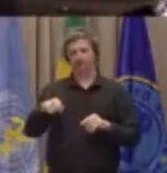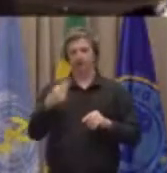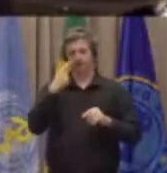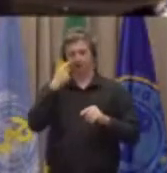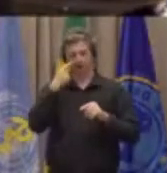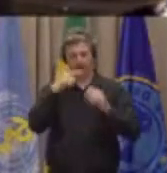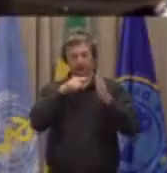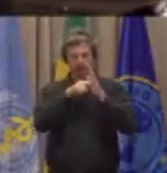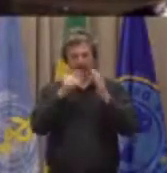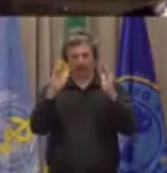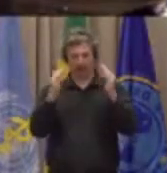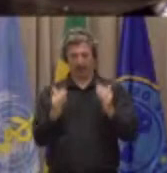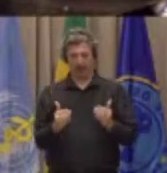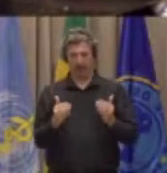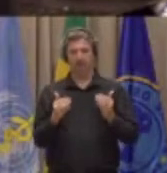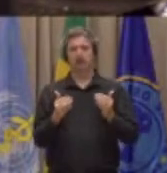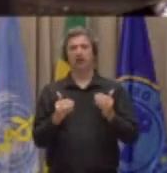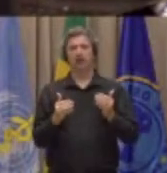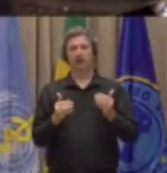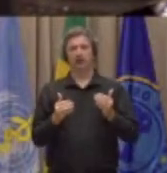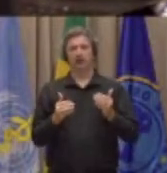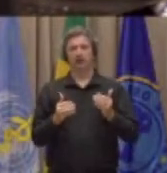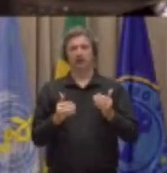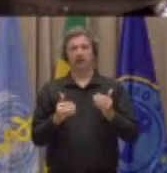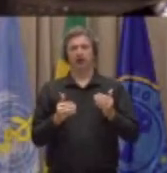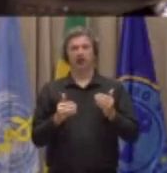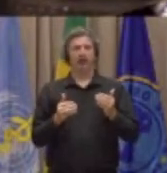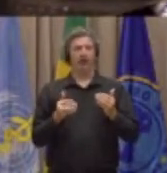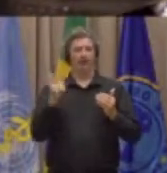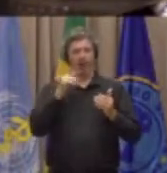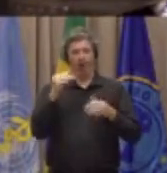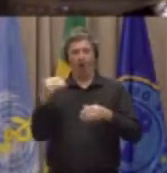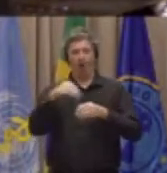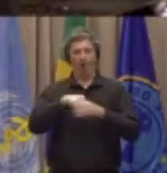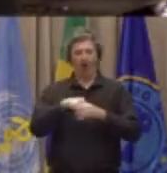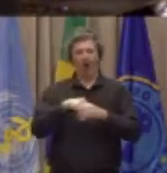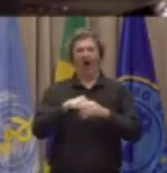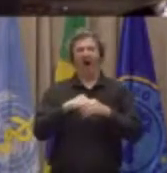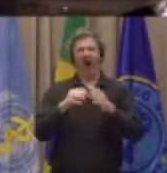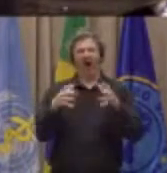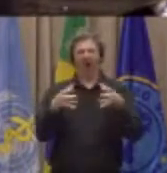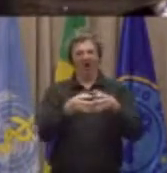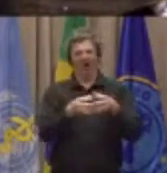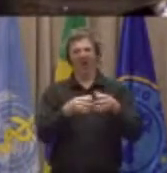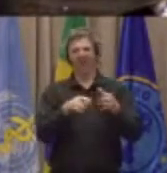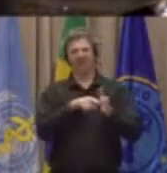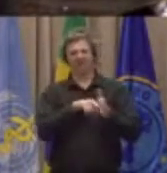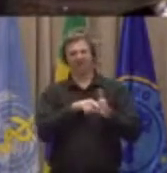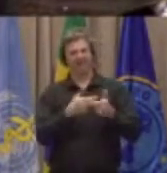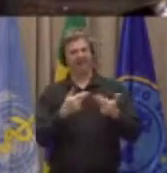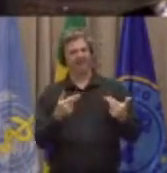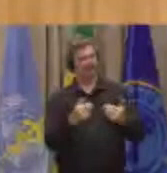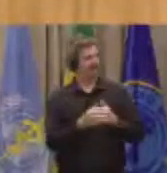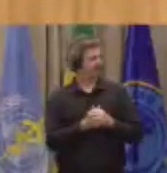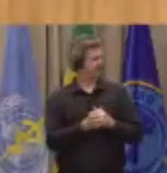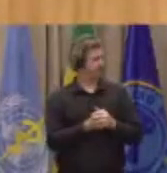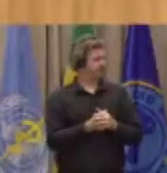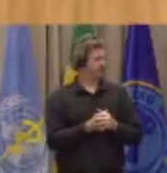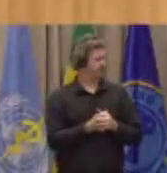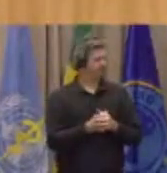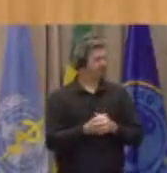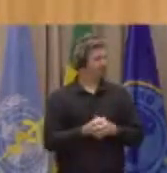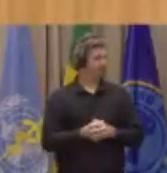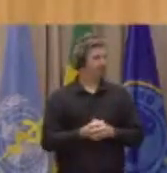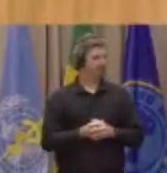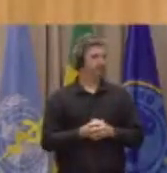who express the desire to join, we are going to put them on our work group. Thank you